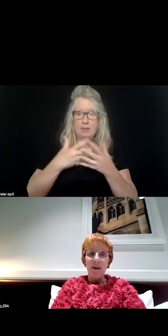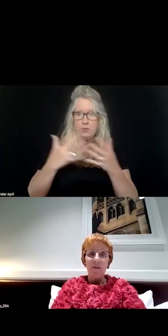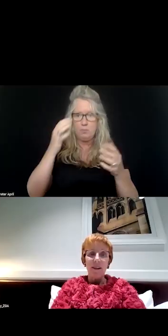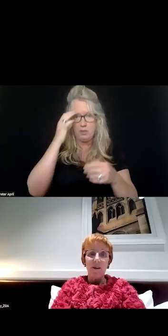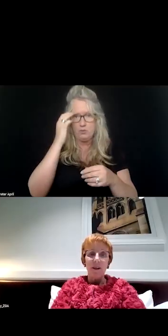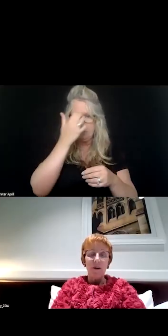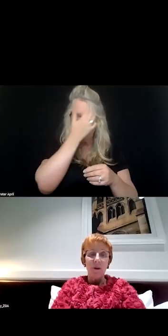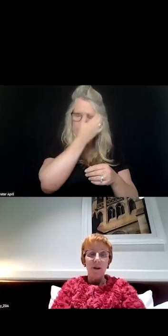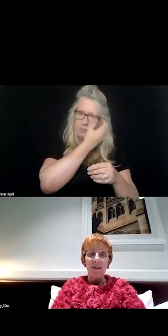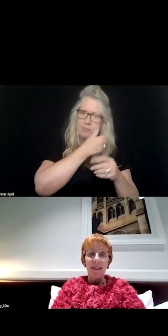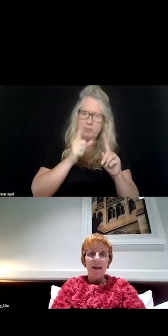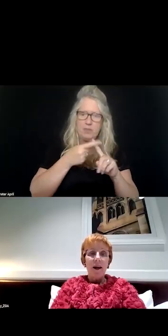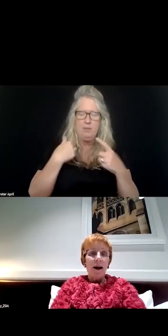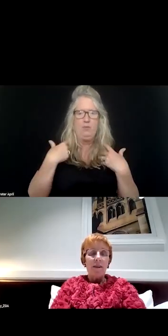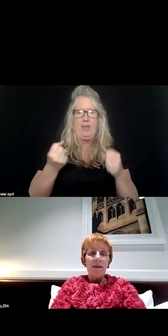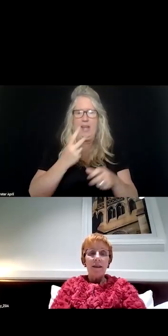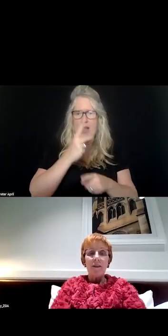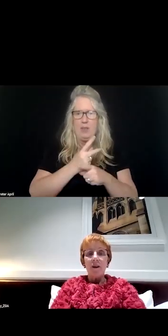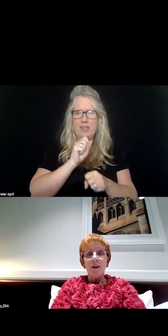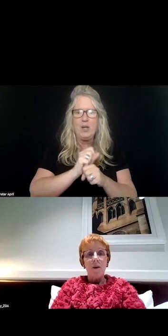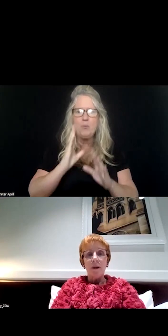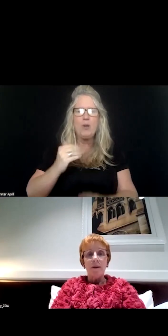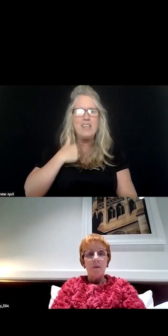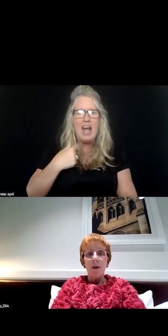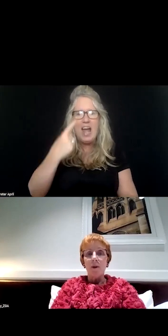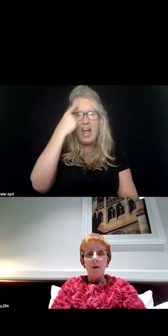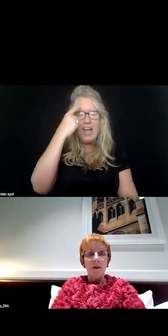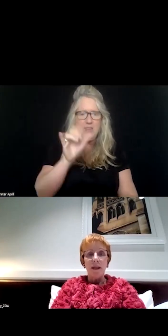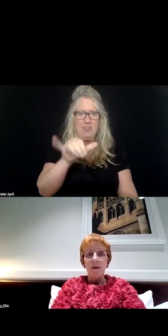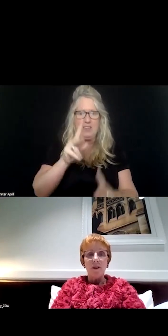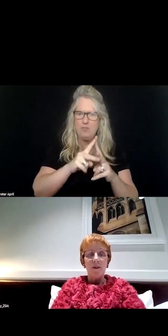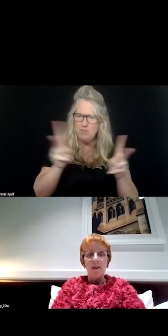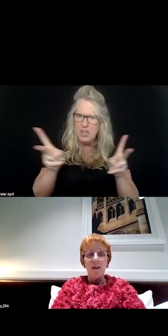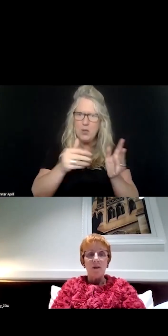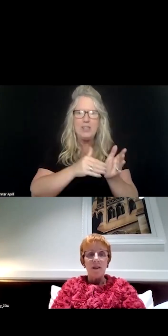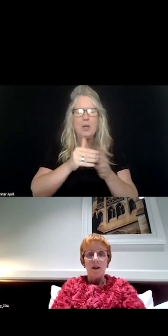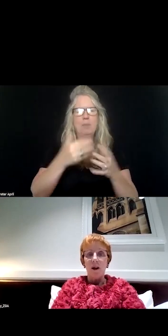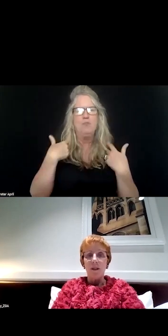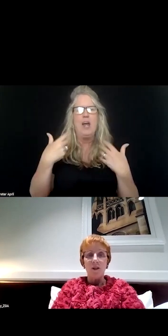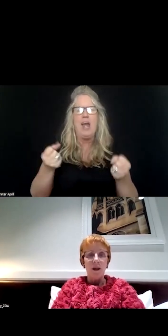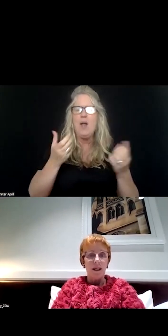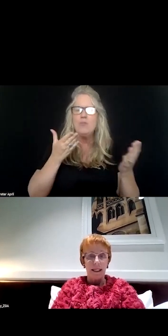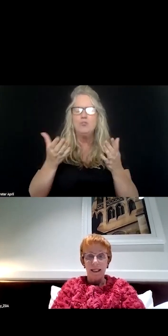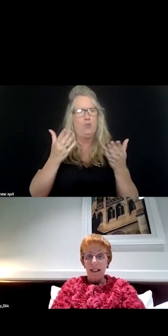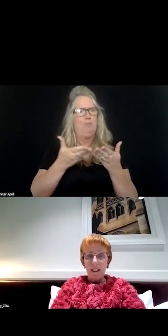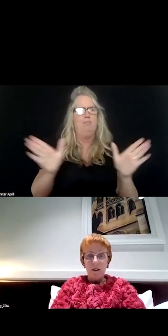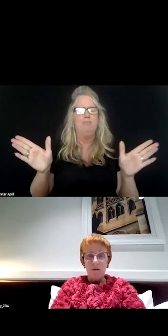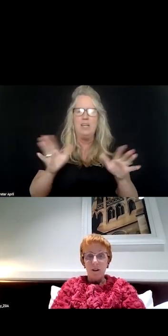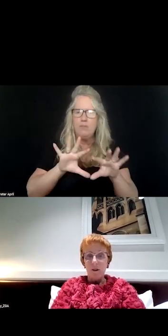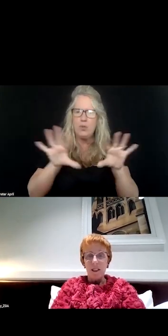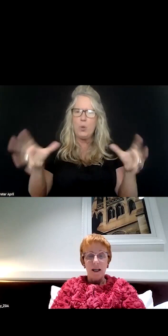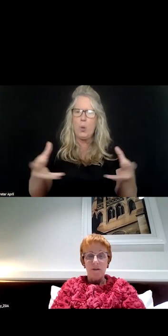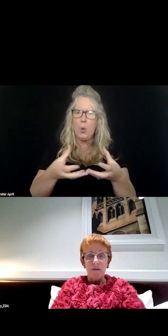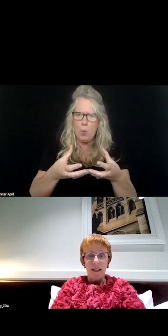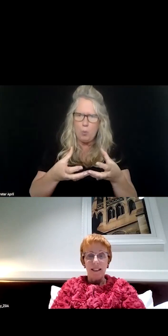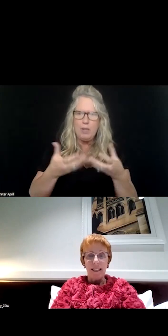is caring for the healthcare workers. I think it's very common. We all know that health services across the globe are struggling to